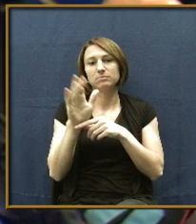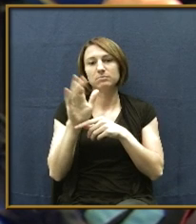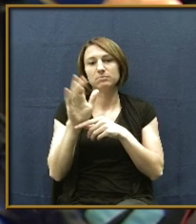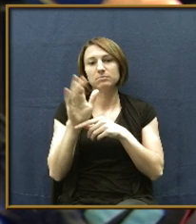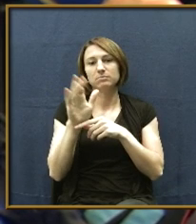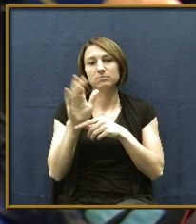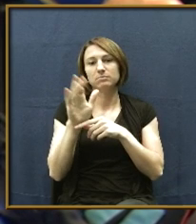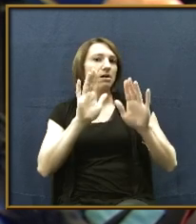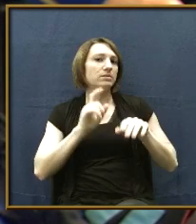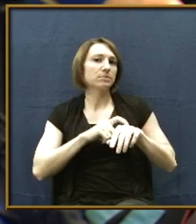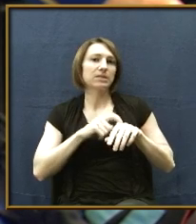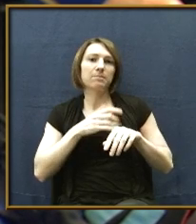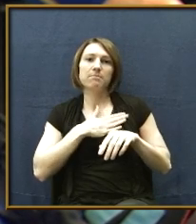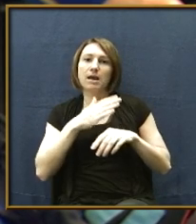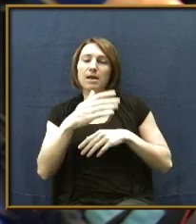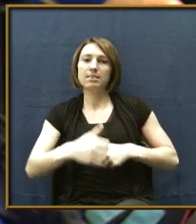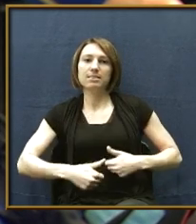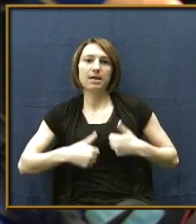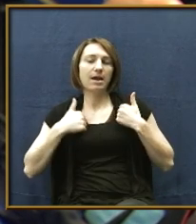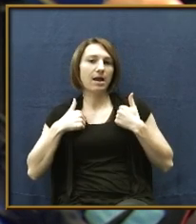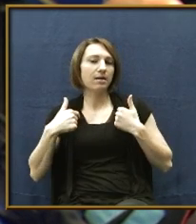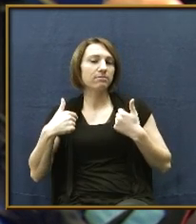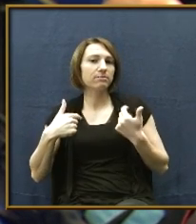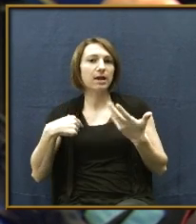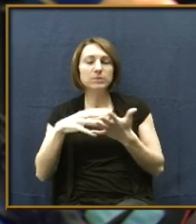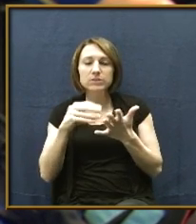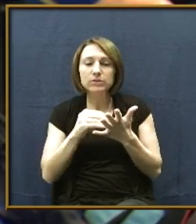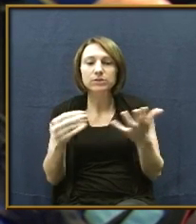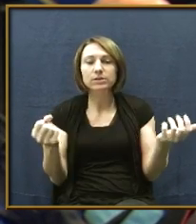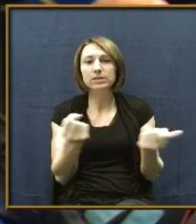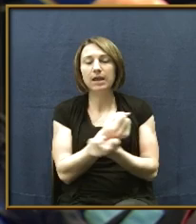value, but as you know, it didn't end there.